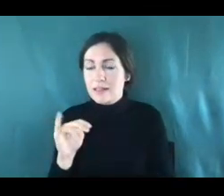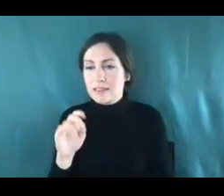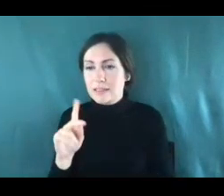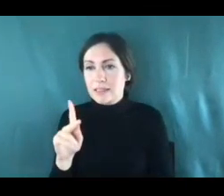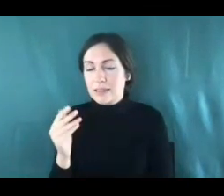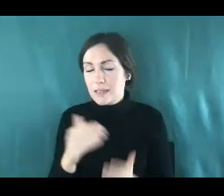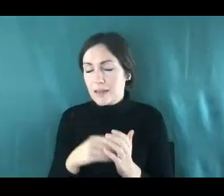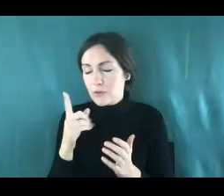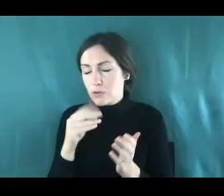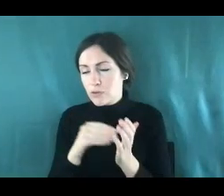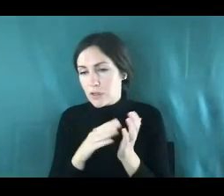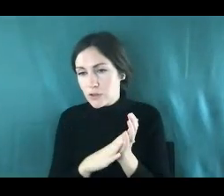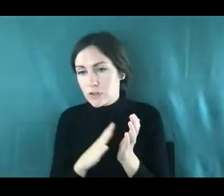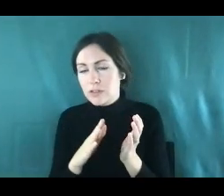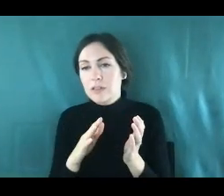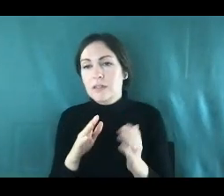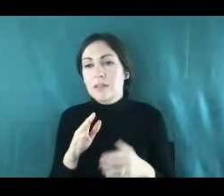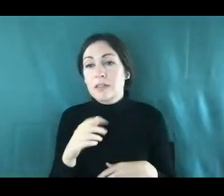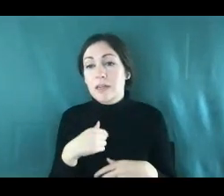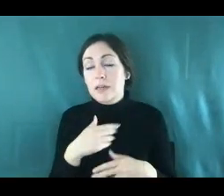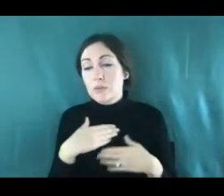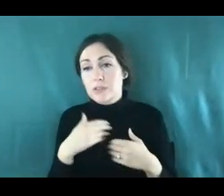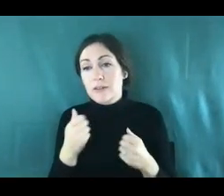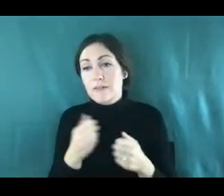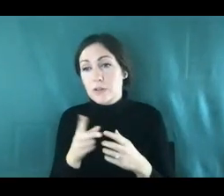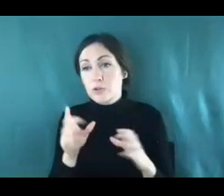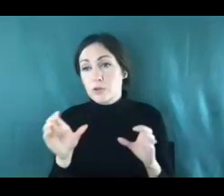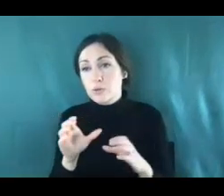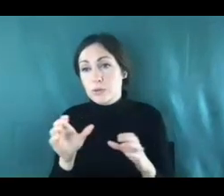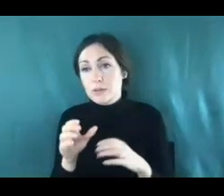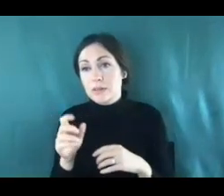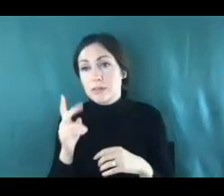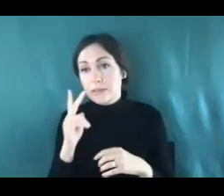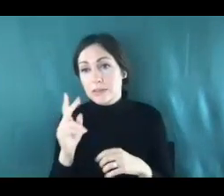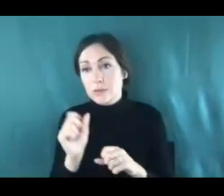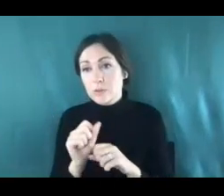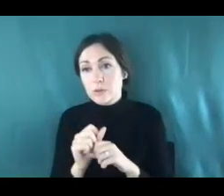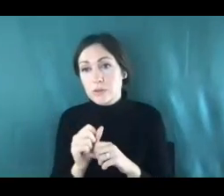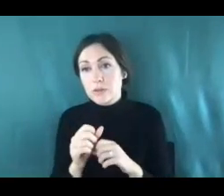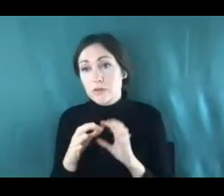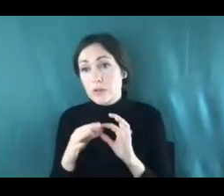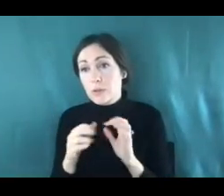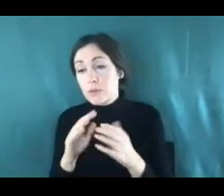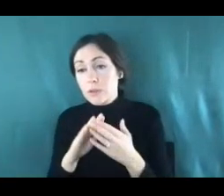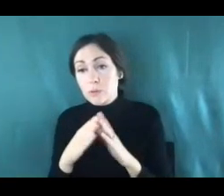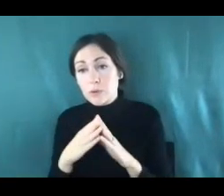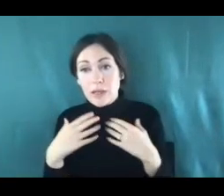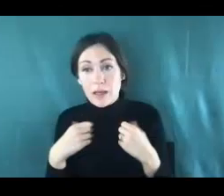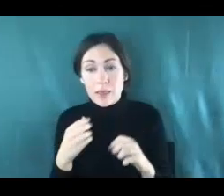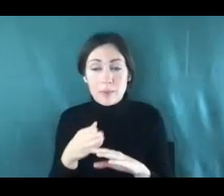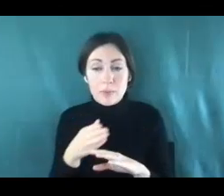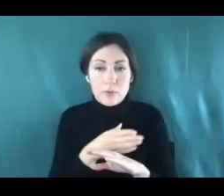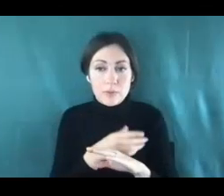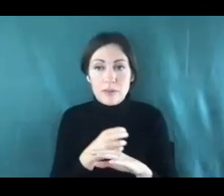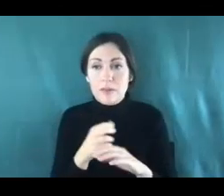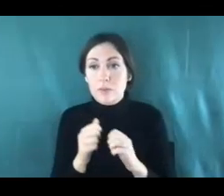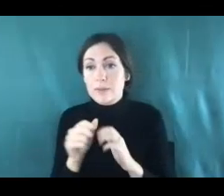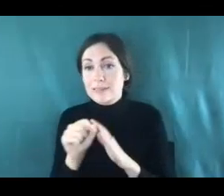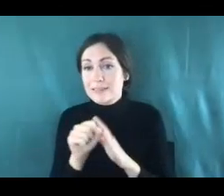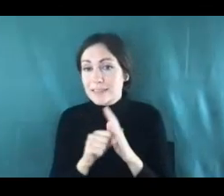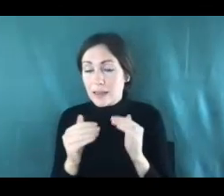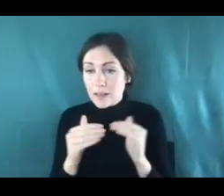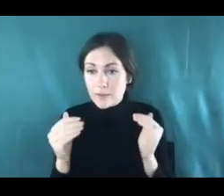record. I really appreciate all the work that you're doing. I'm seeing work here, whether it relates to community health improvements at the state level.